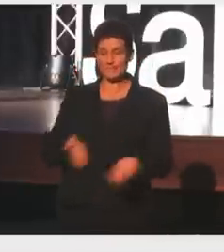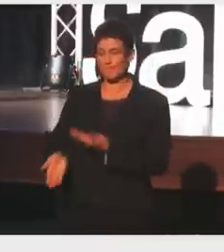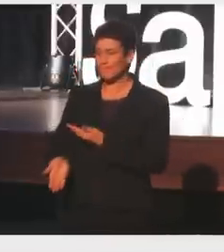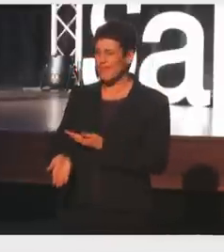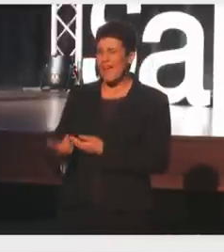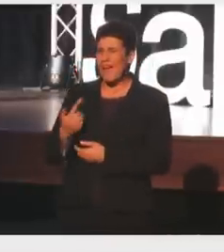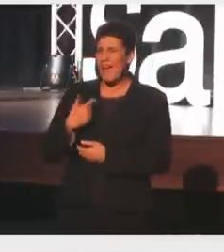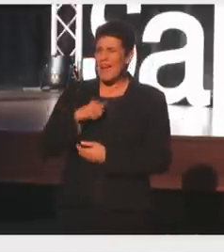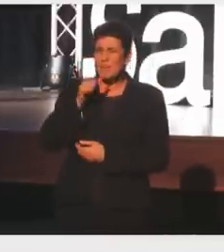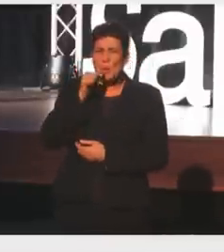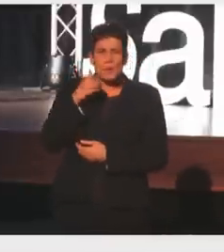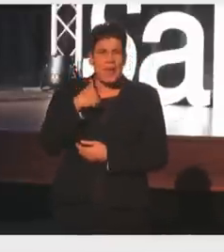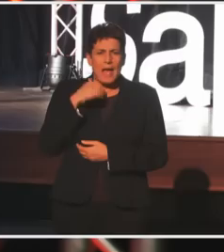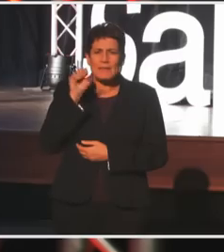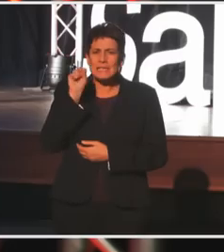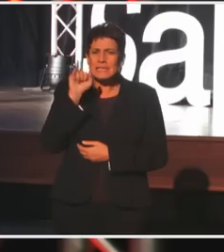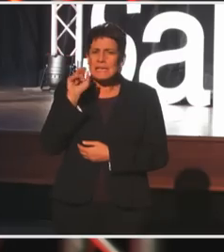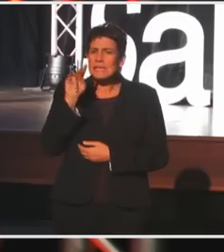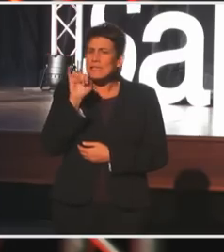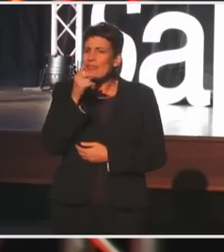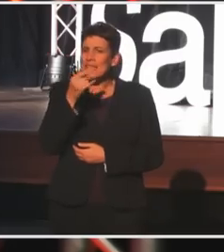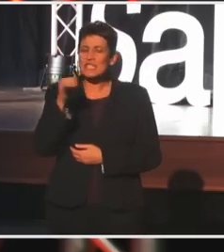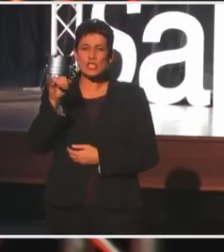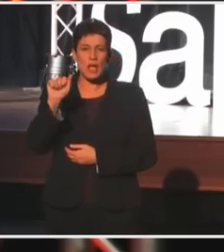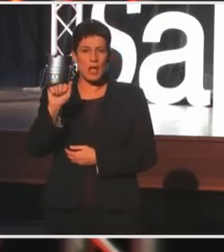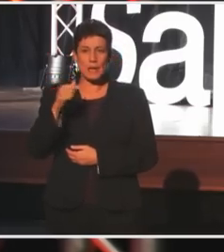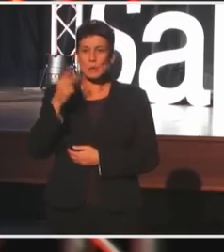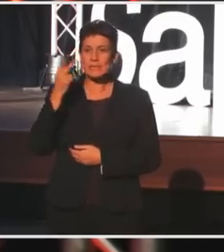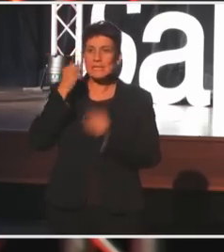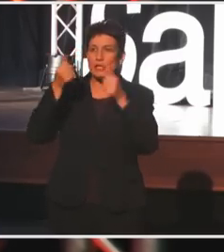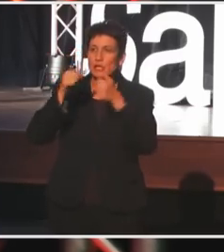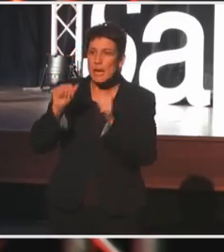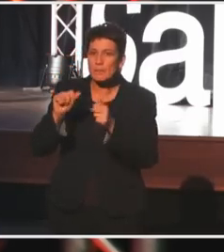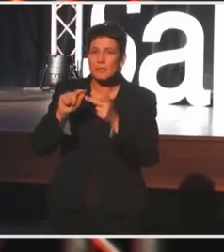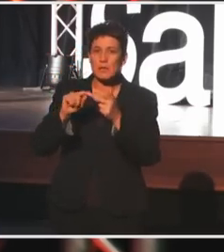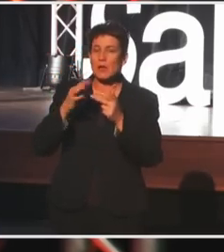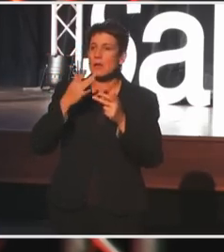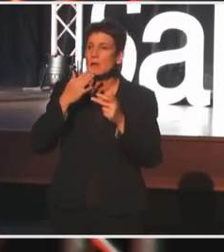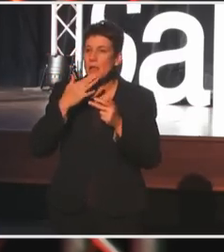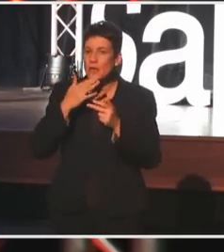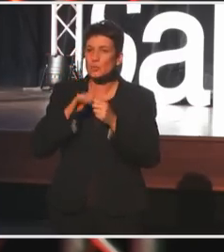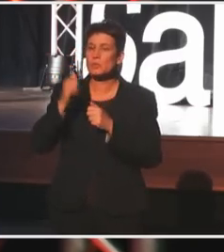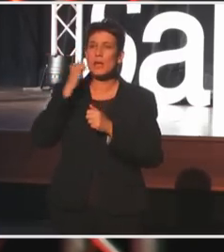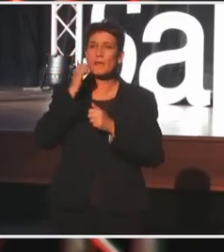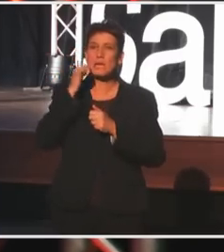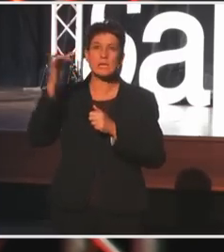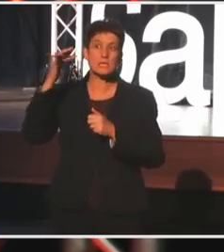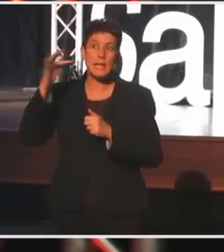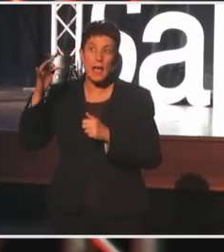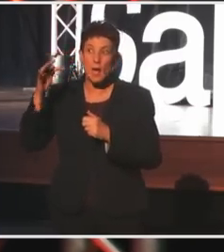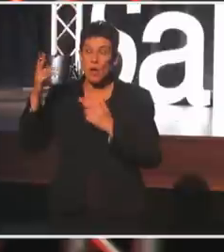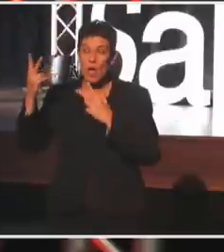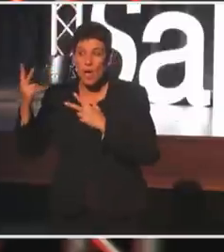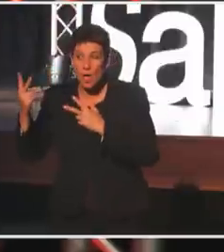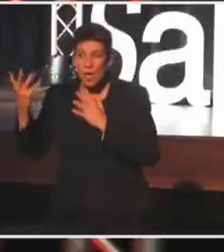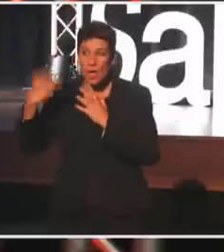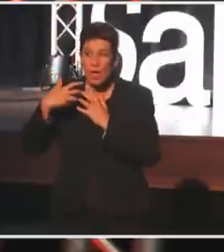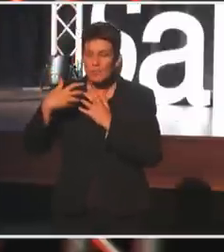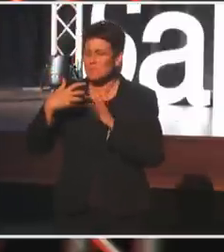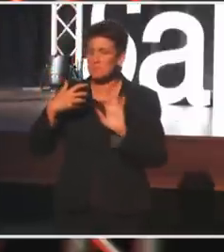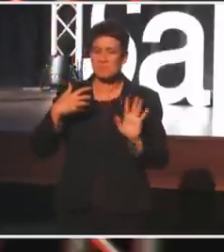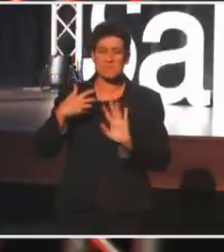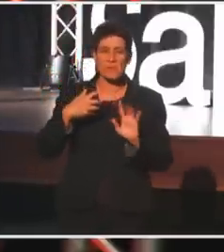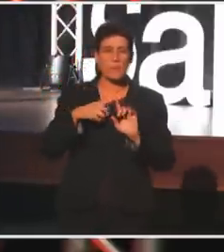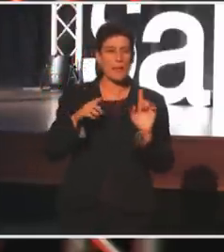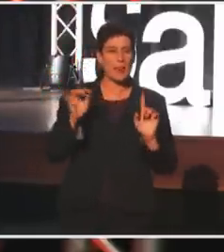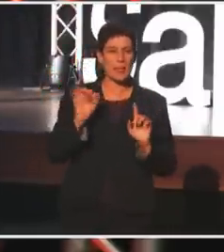I don't have synesthesia. I don't see shapes and colors in everyday sounds. But like many